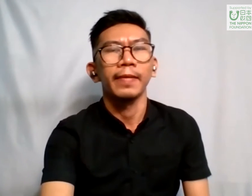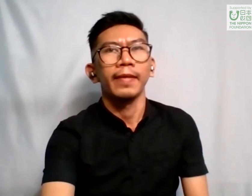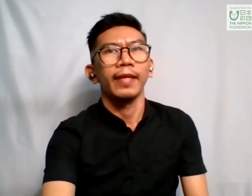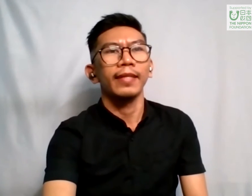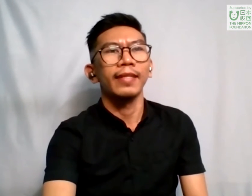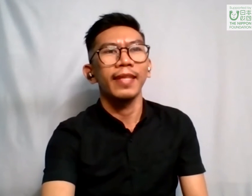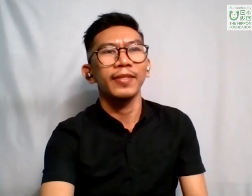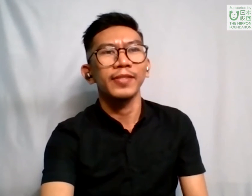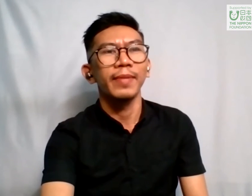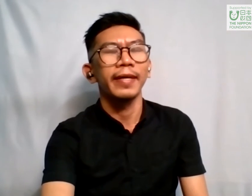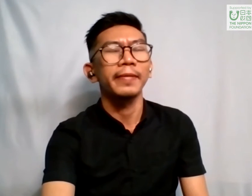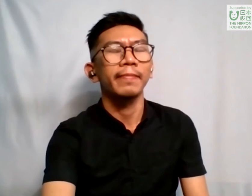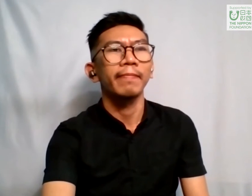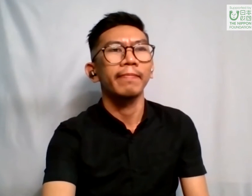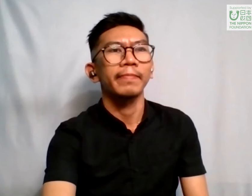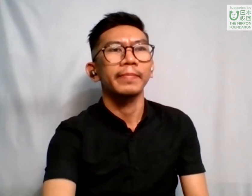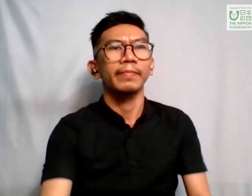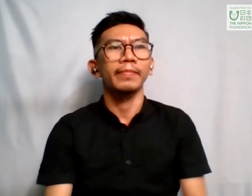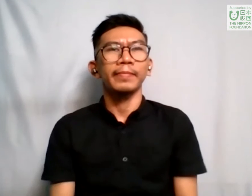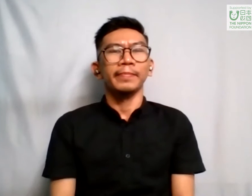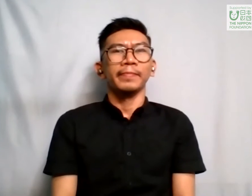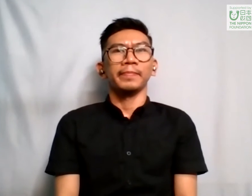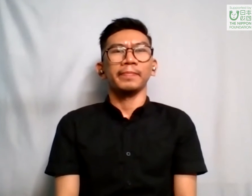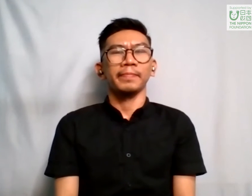Yeah, I get that. Thank you.